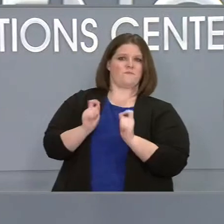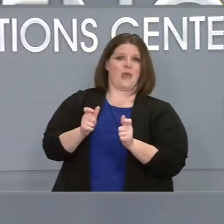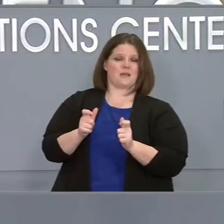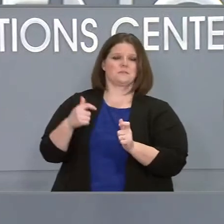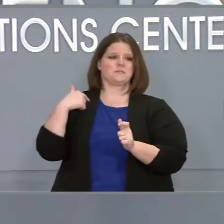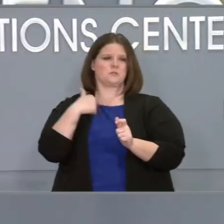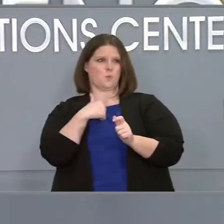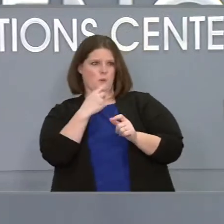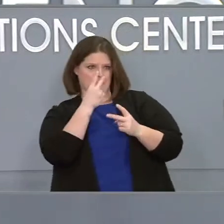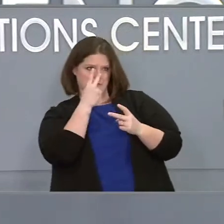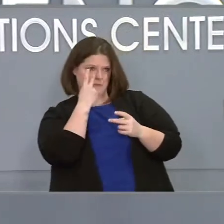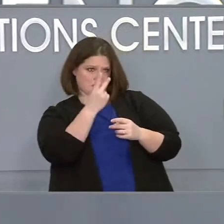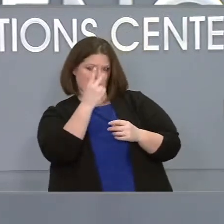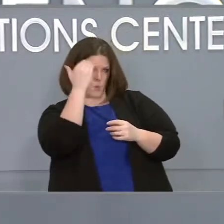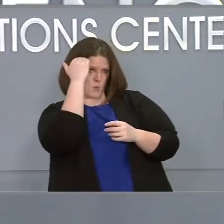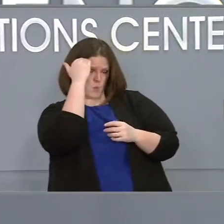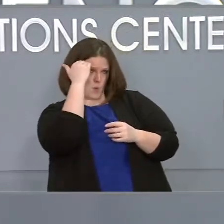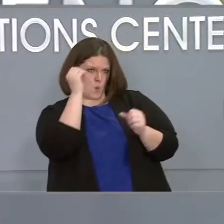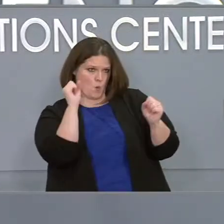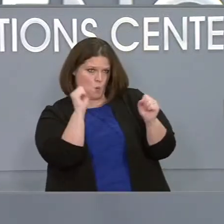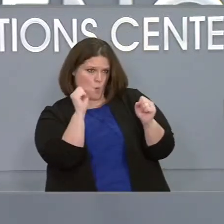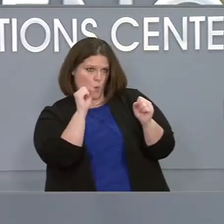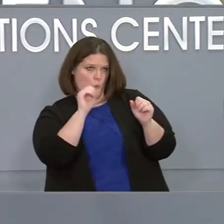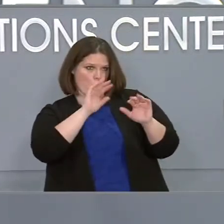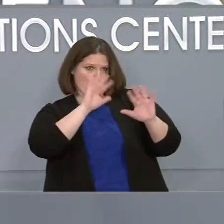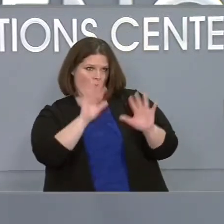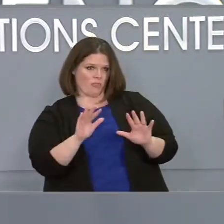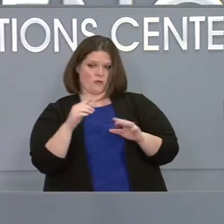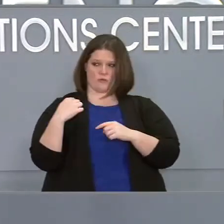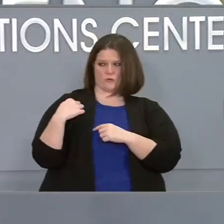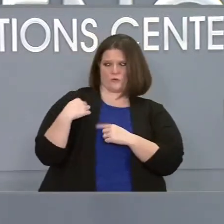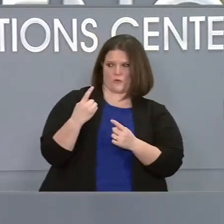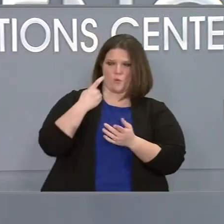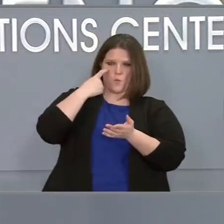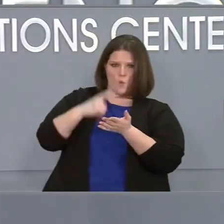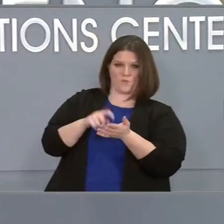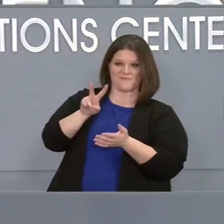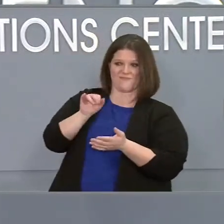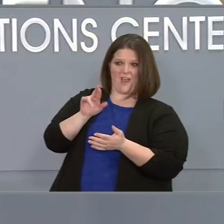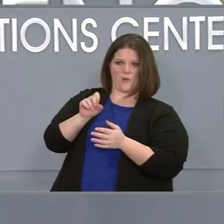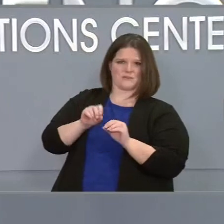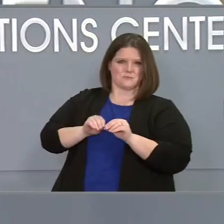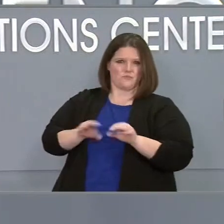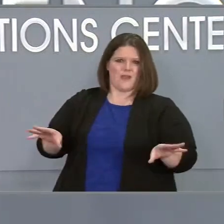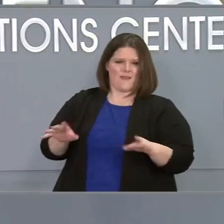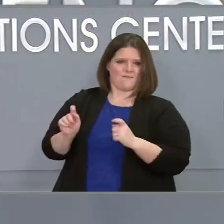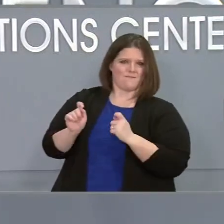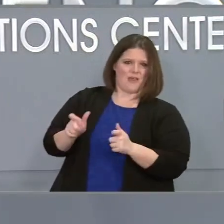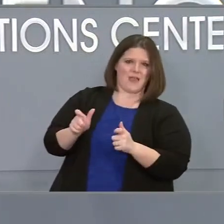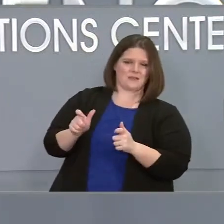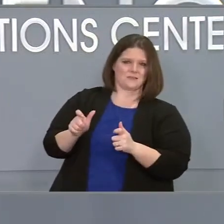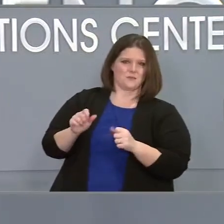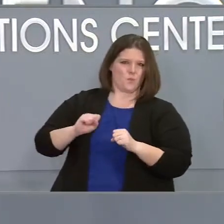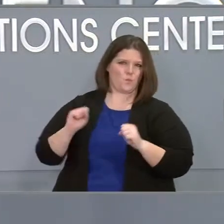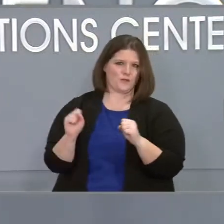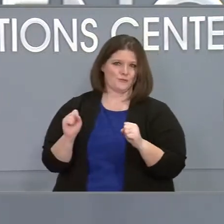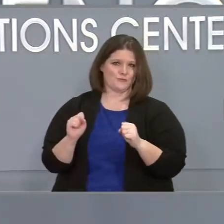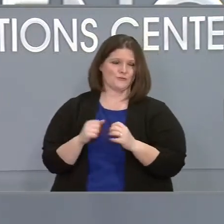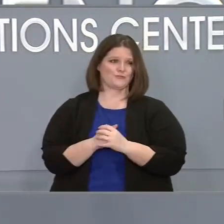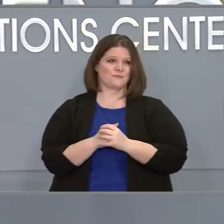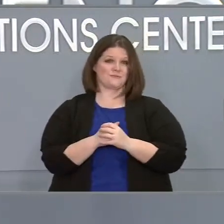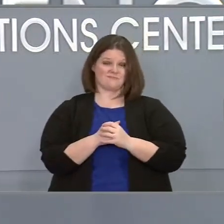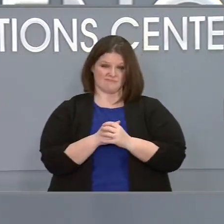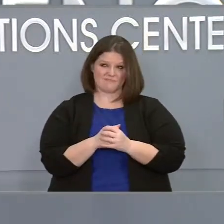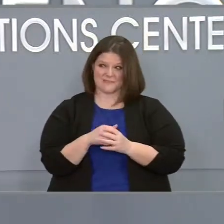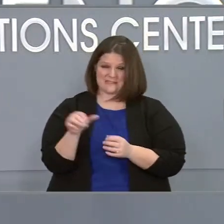the COVID virus likes. It likes the winter. And we know that it's also flu season.